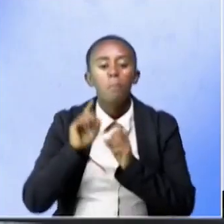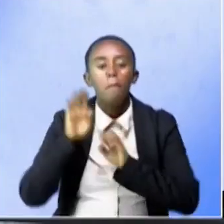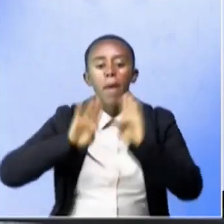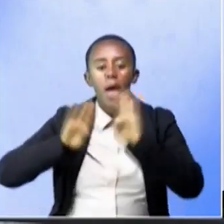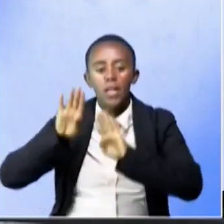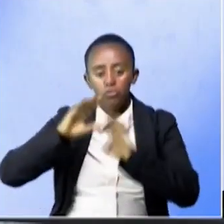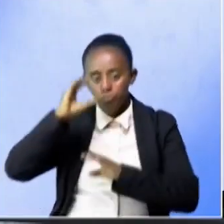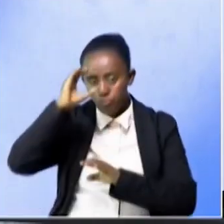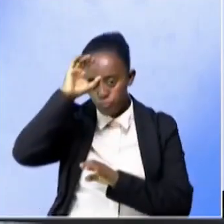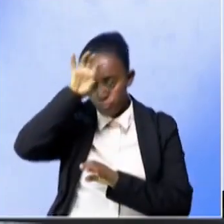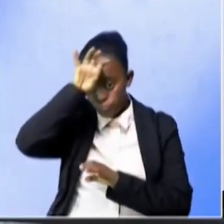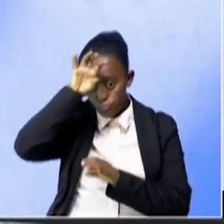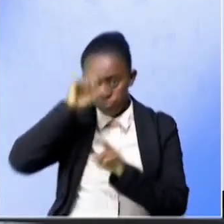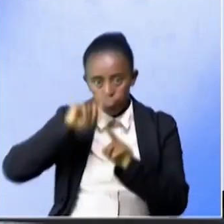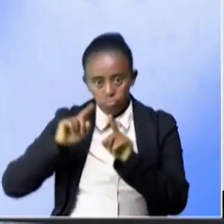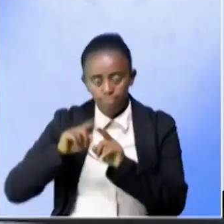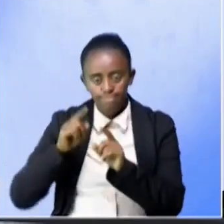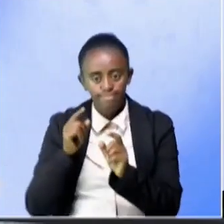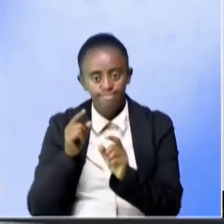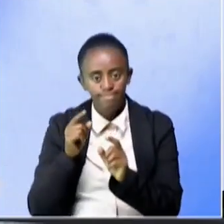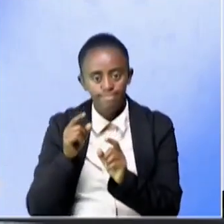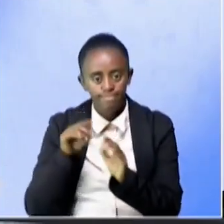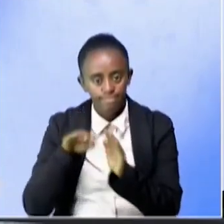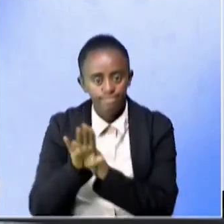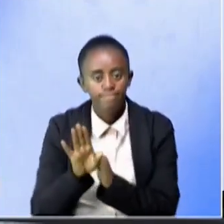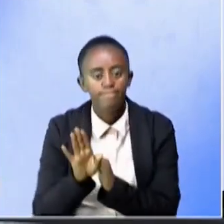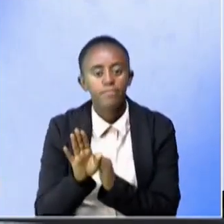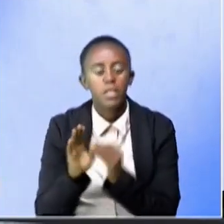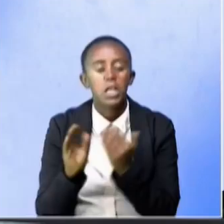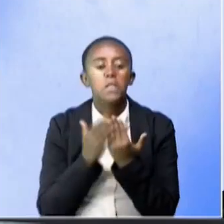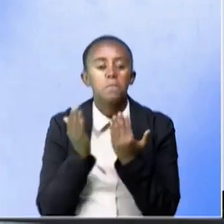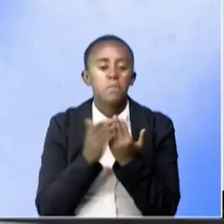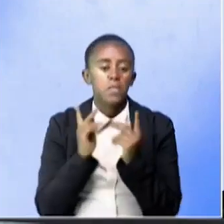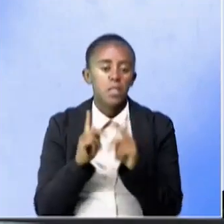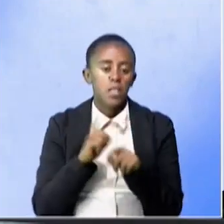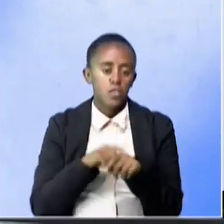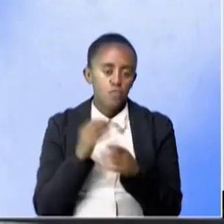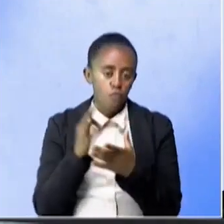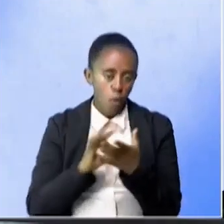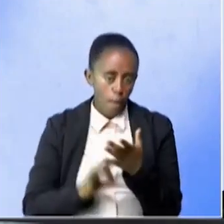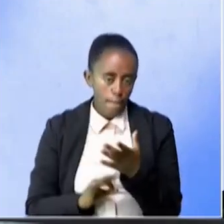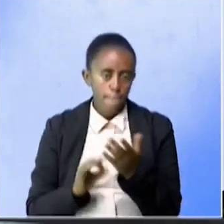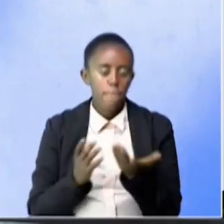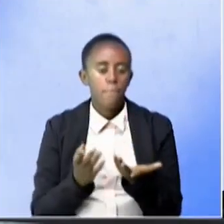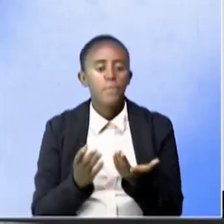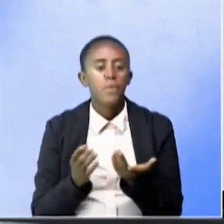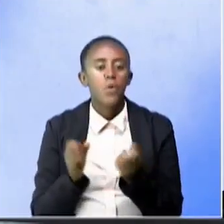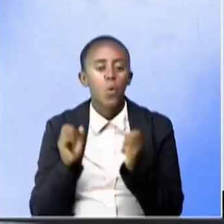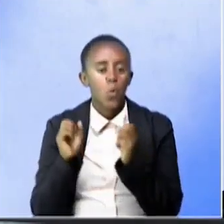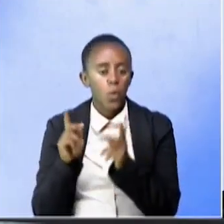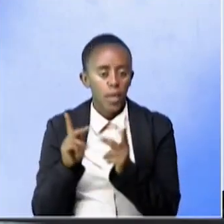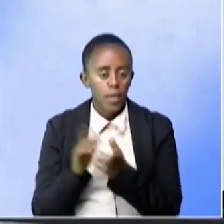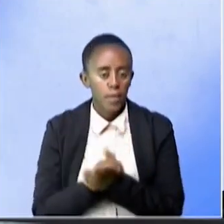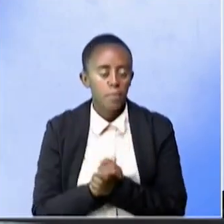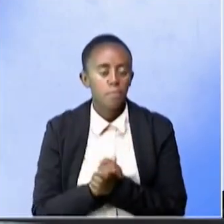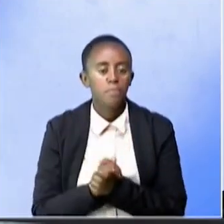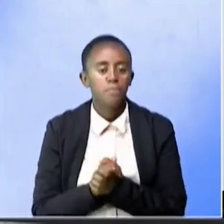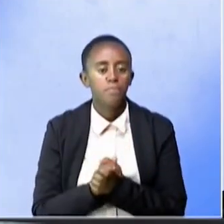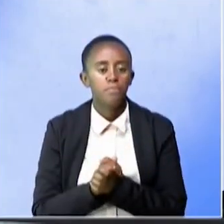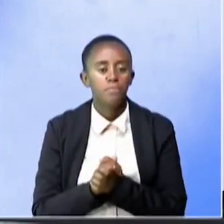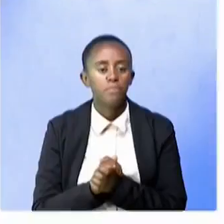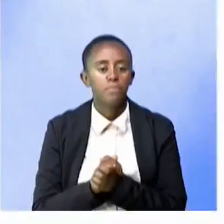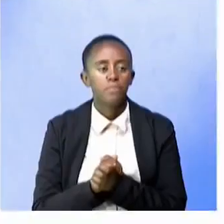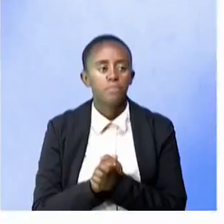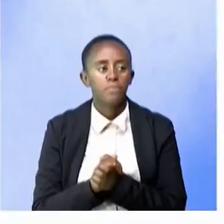you are welcome. He runs quickly to catch a bus in the simple present tense form. But, okay. That's